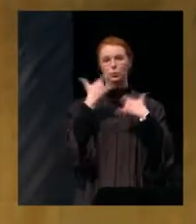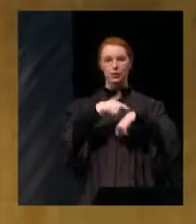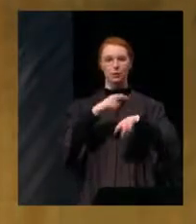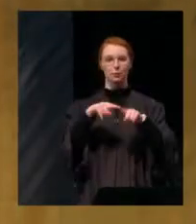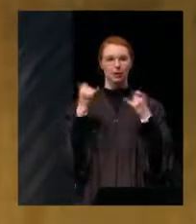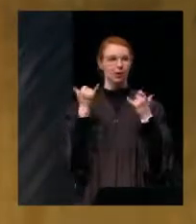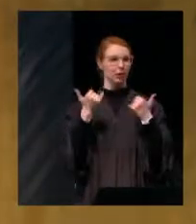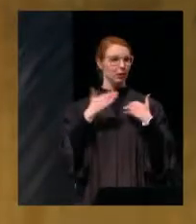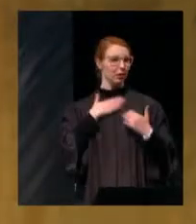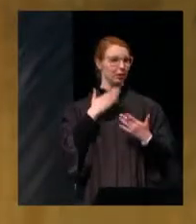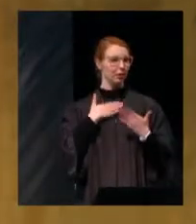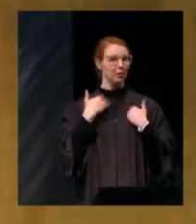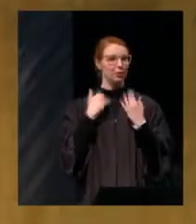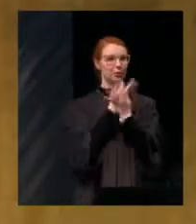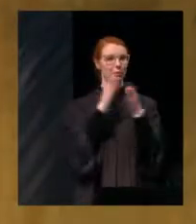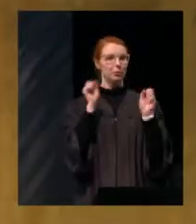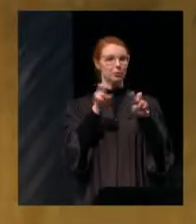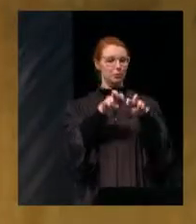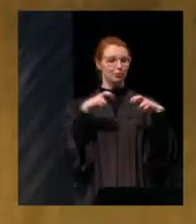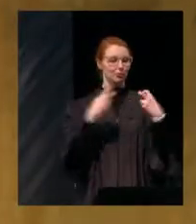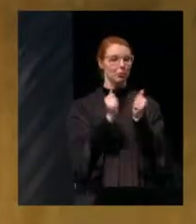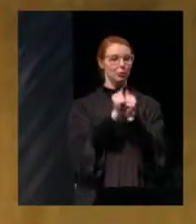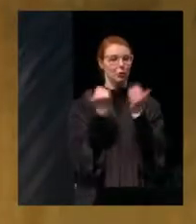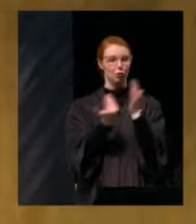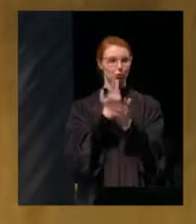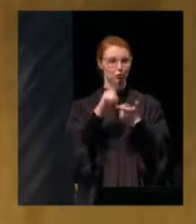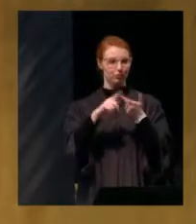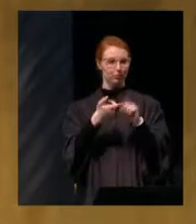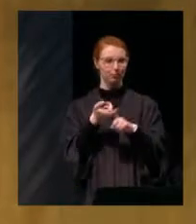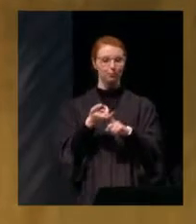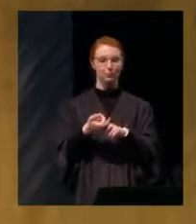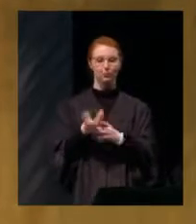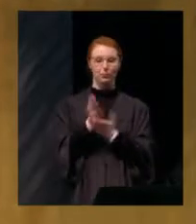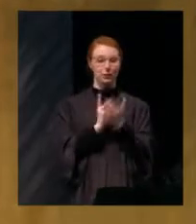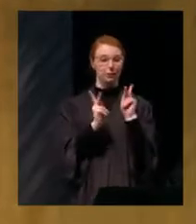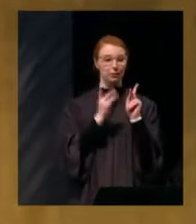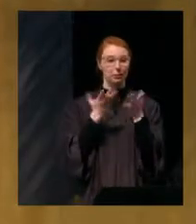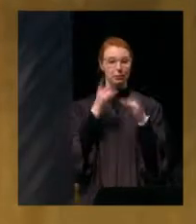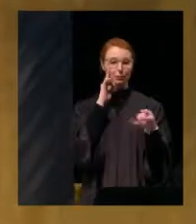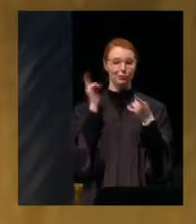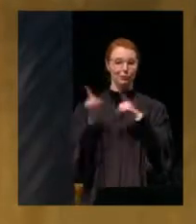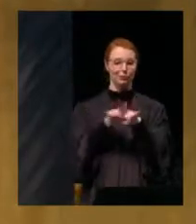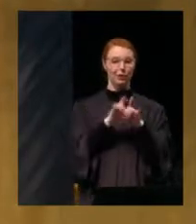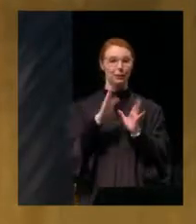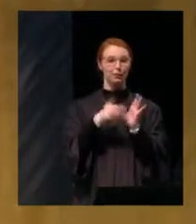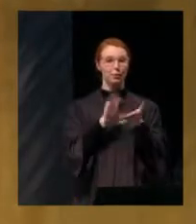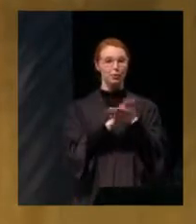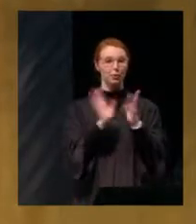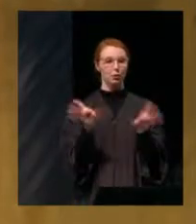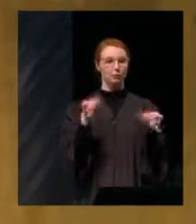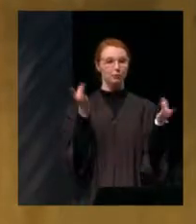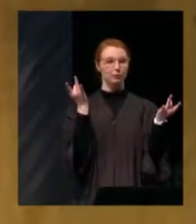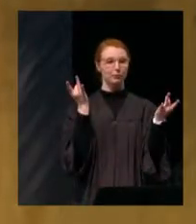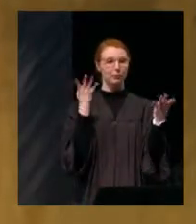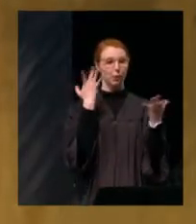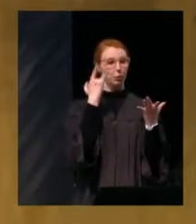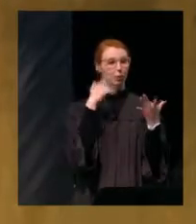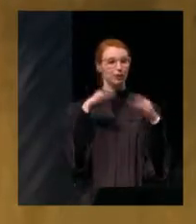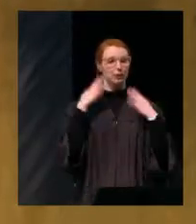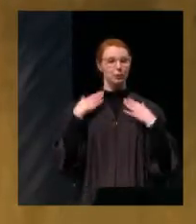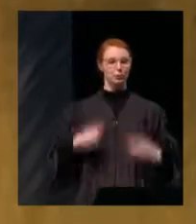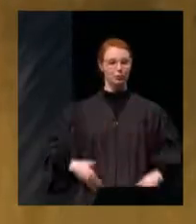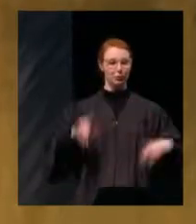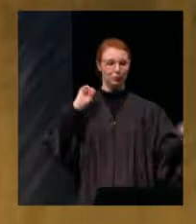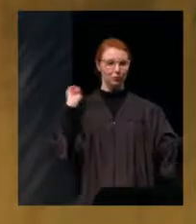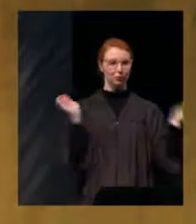got the freedom to sit at the lunch tables with our new friends. Some of us might agree that middle school was the worst based off the physical changes that we